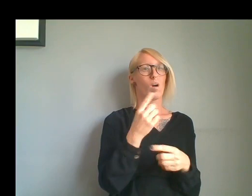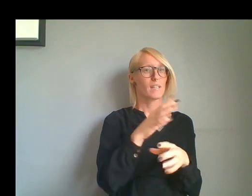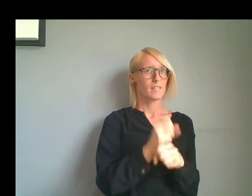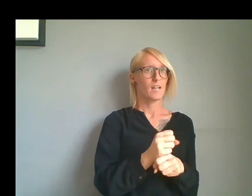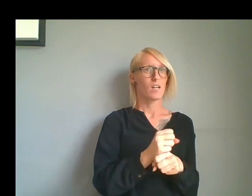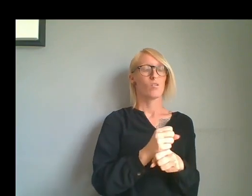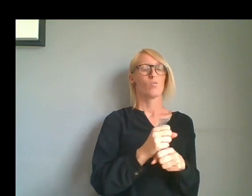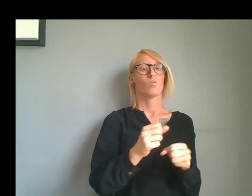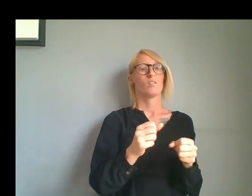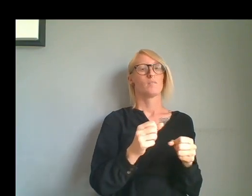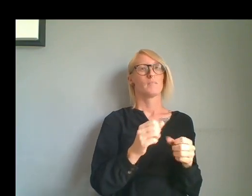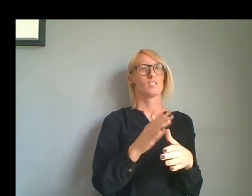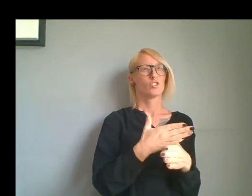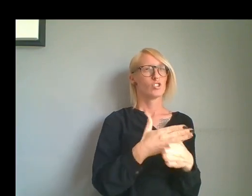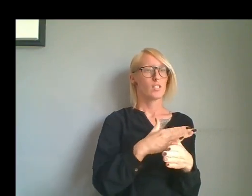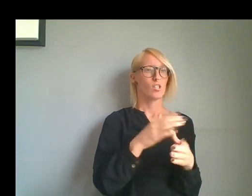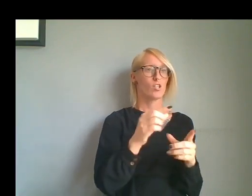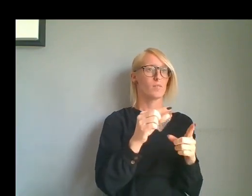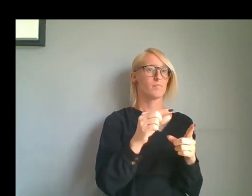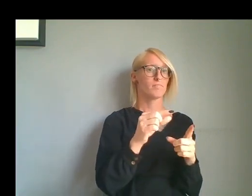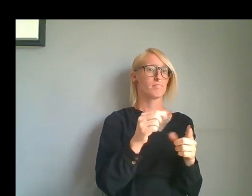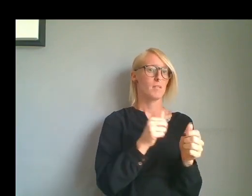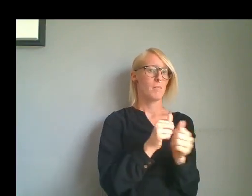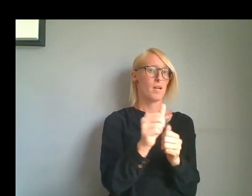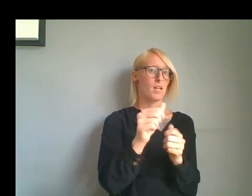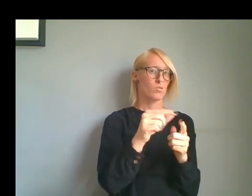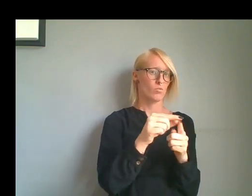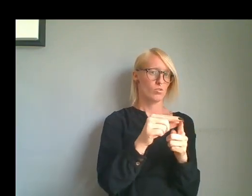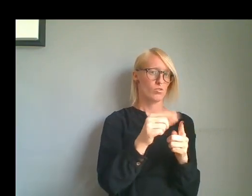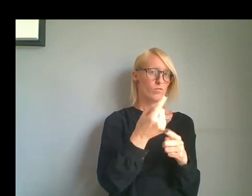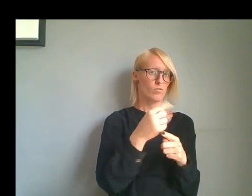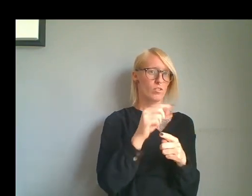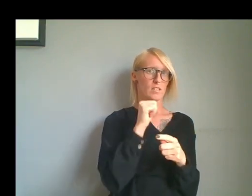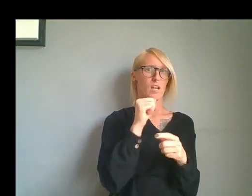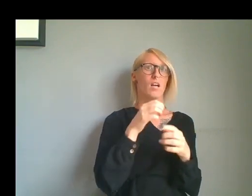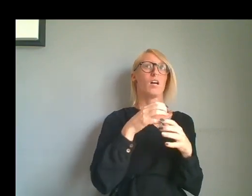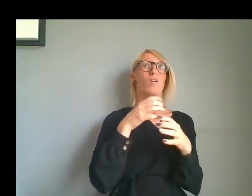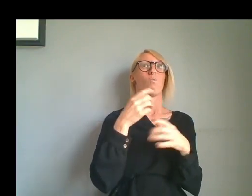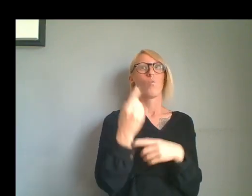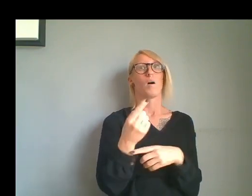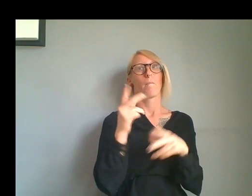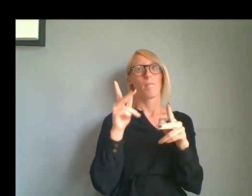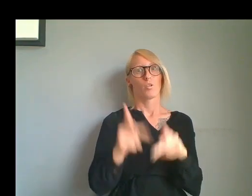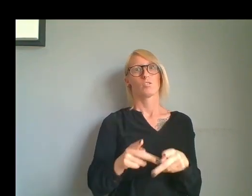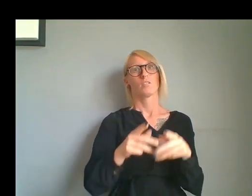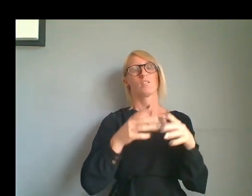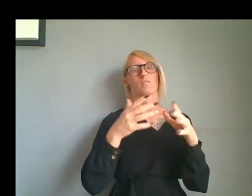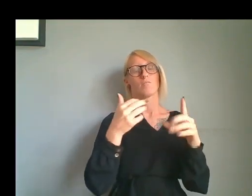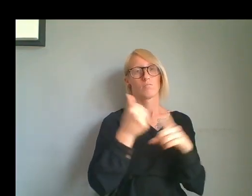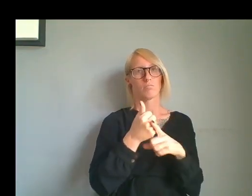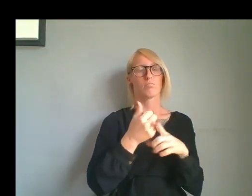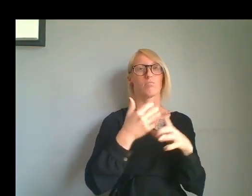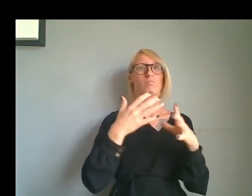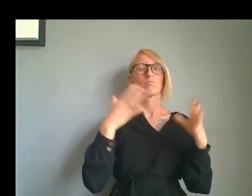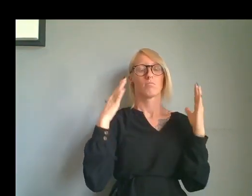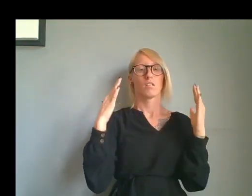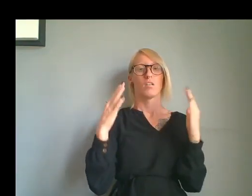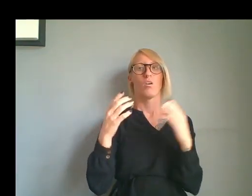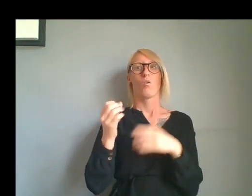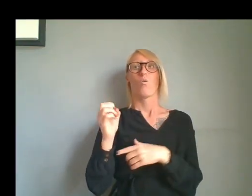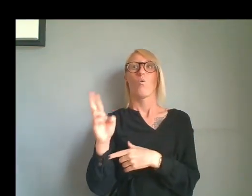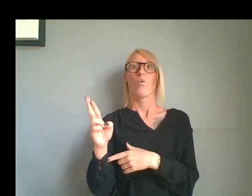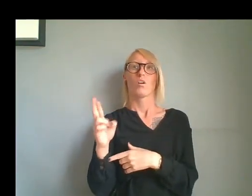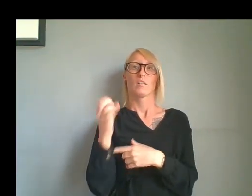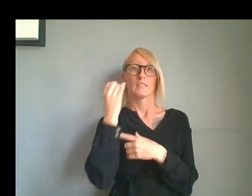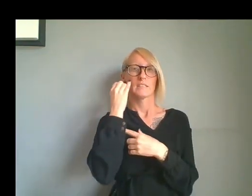one, so it's a shared responsibility, so it's not as much work on one person, or you may want to have an individual account. So it's just something to